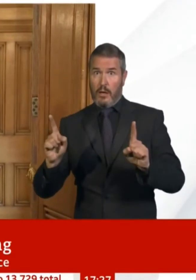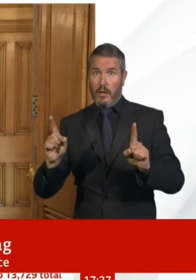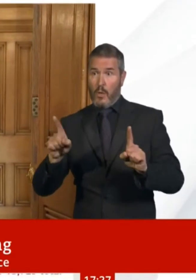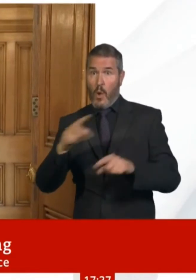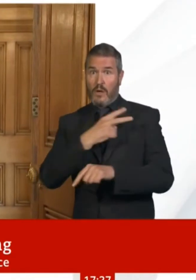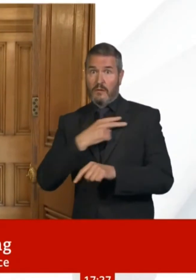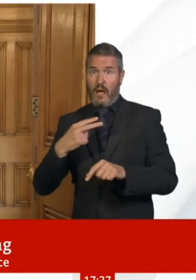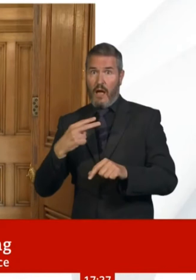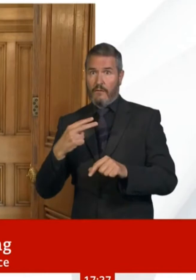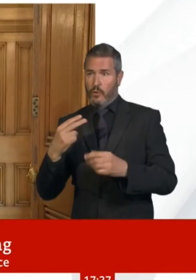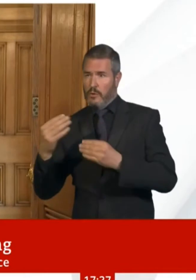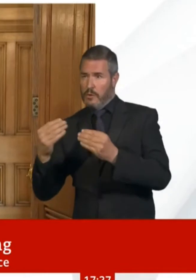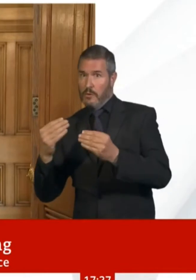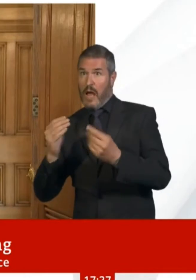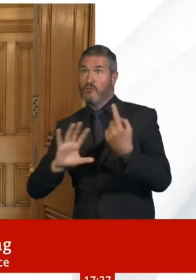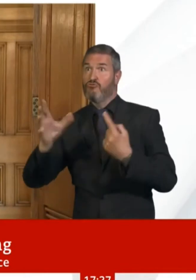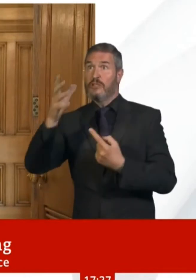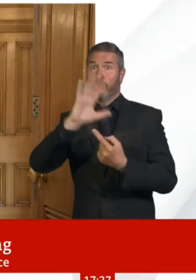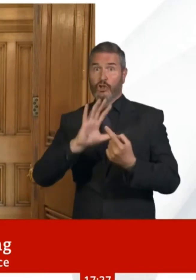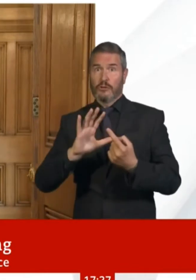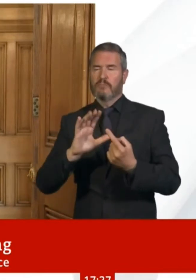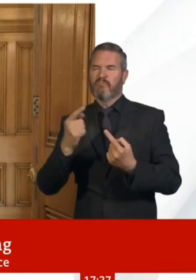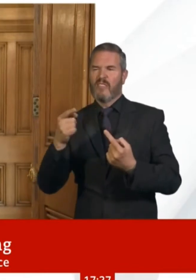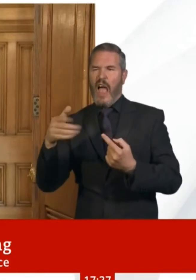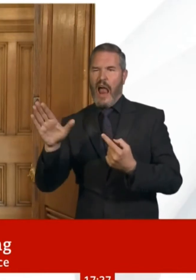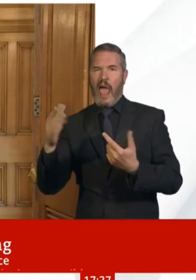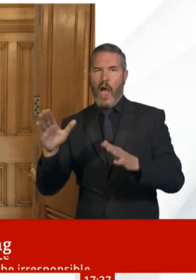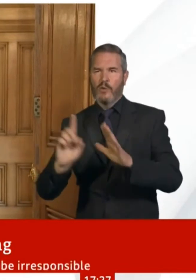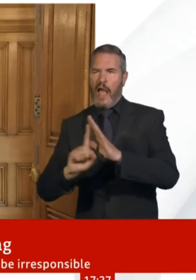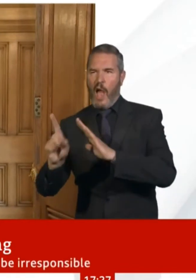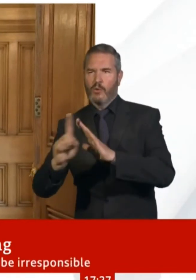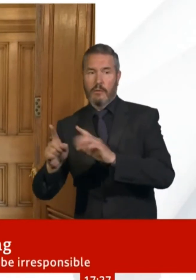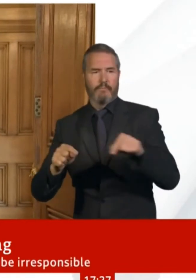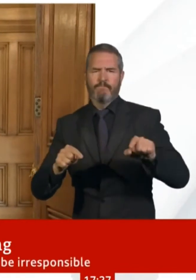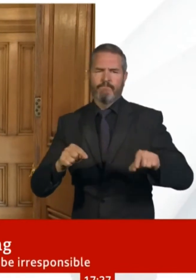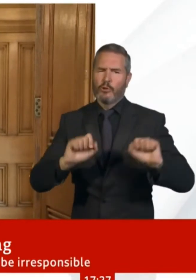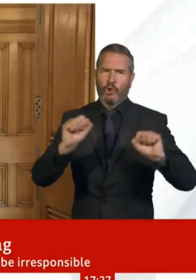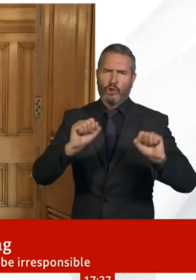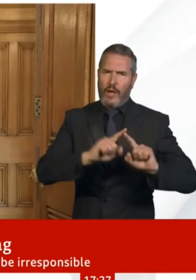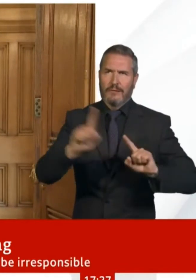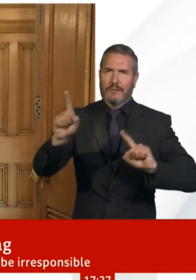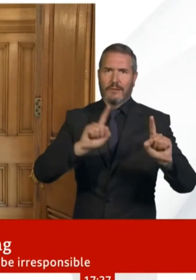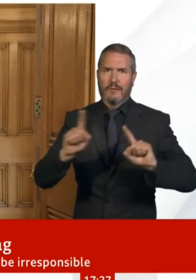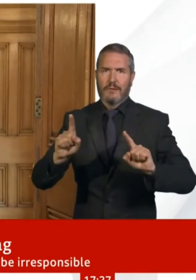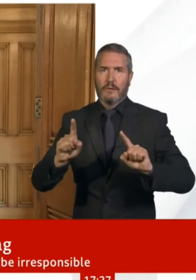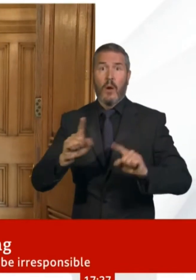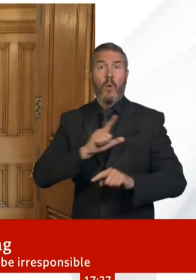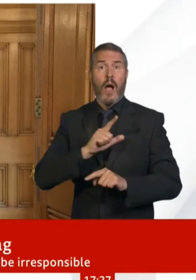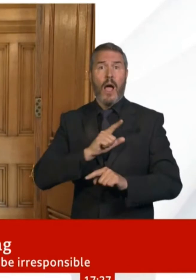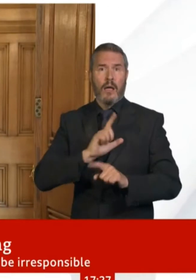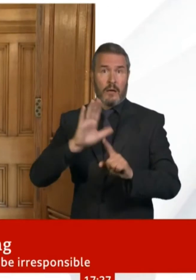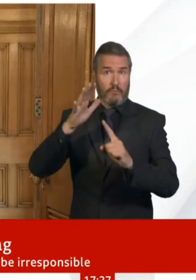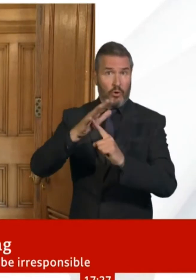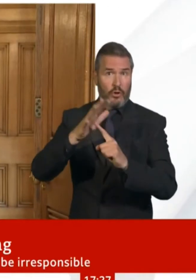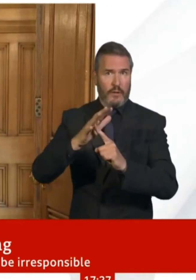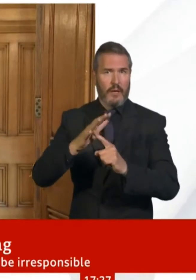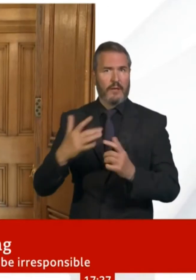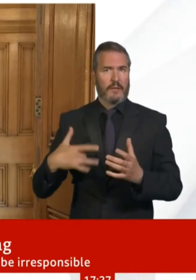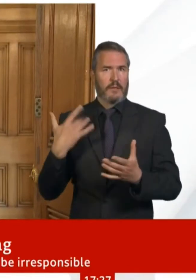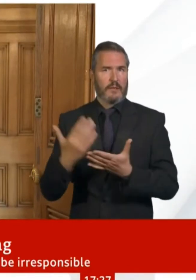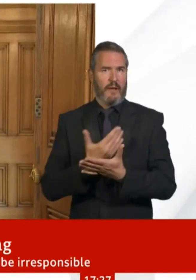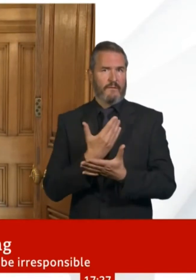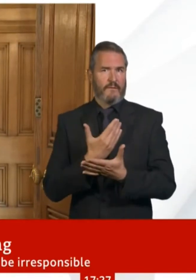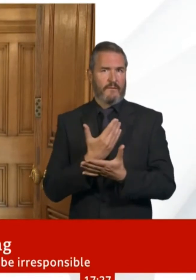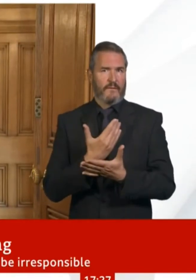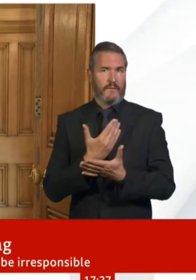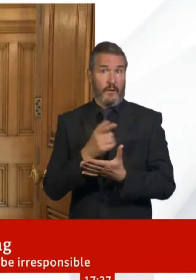some easing off. We haven't made up our mind on any of that, but our priority has been to safeguard life. One of the things that the British public have been